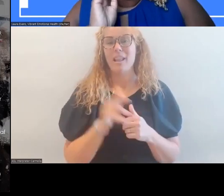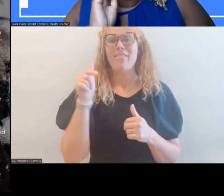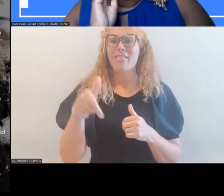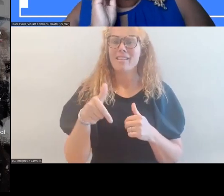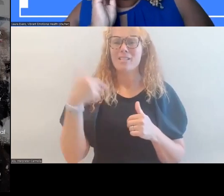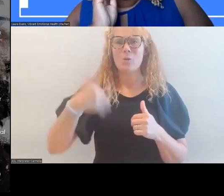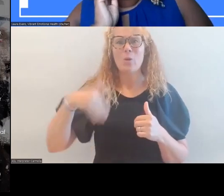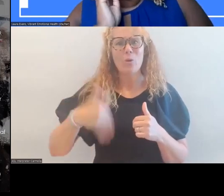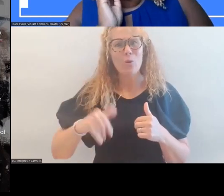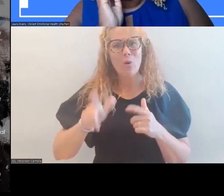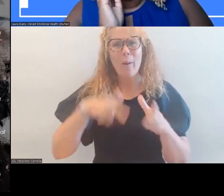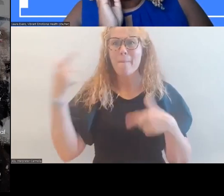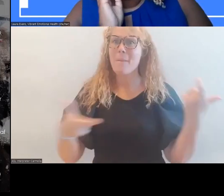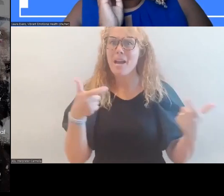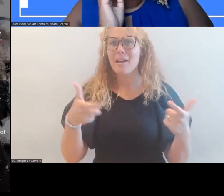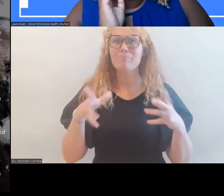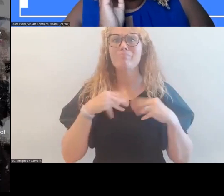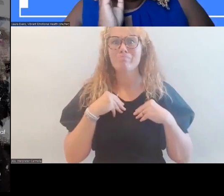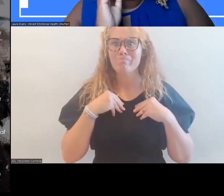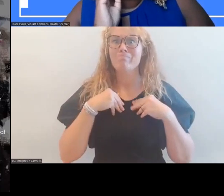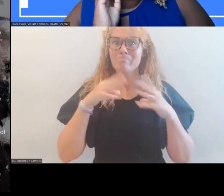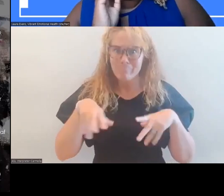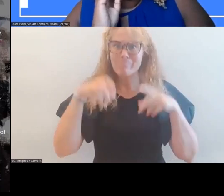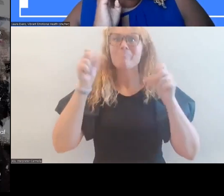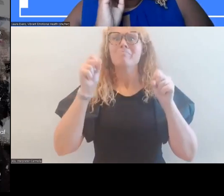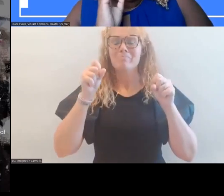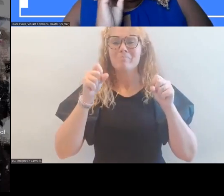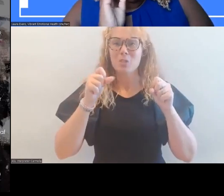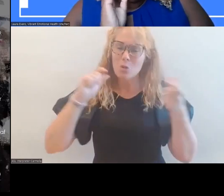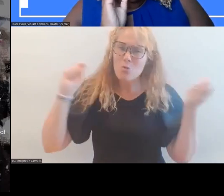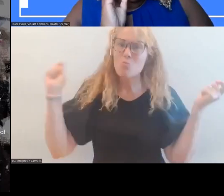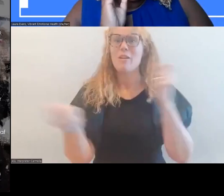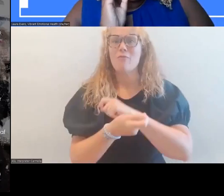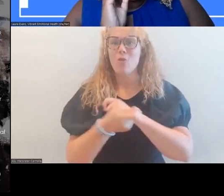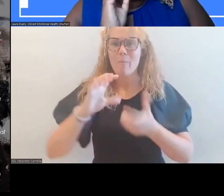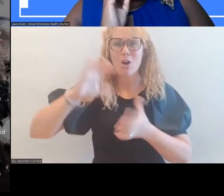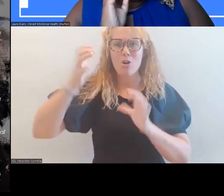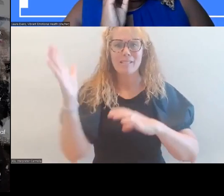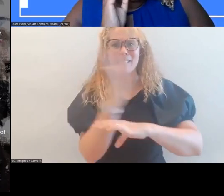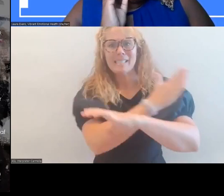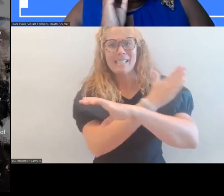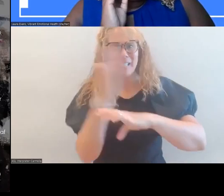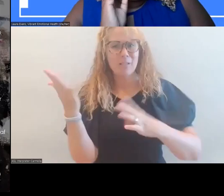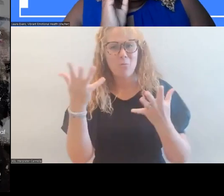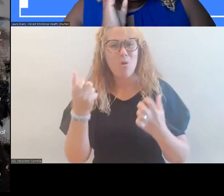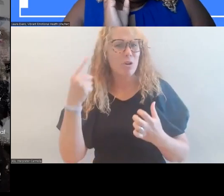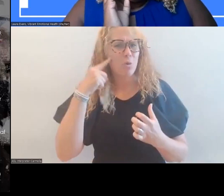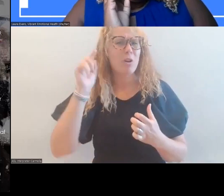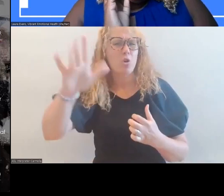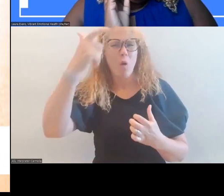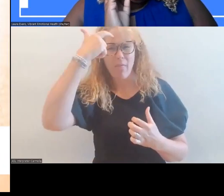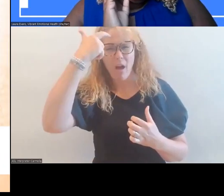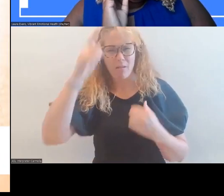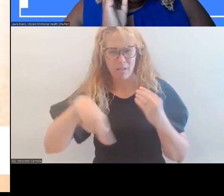vast undertaking to reform and reimagine our crisis continuum. We want to hear what your thoughts are on that.